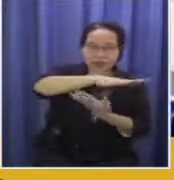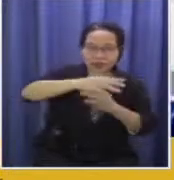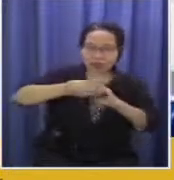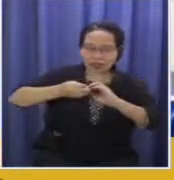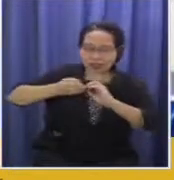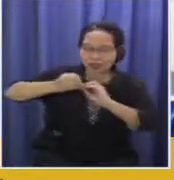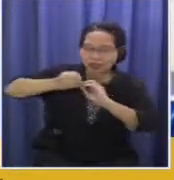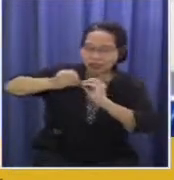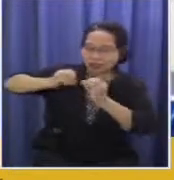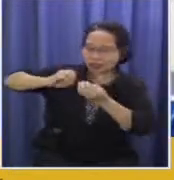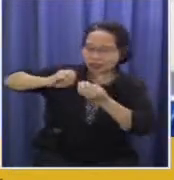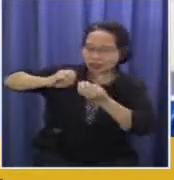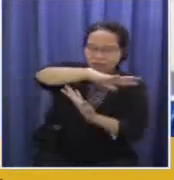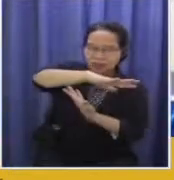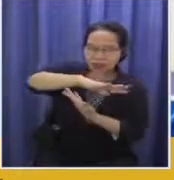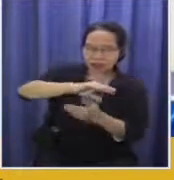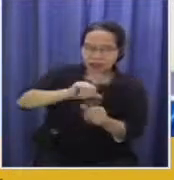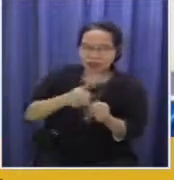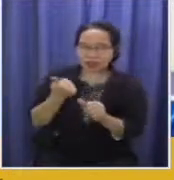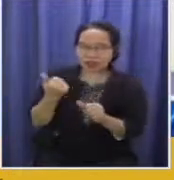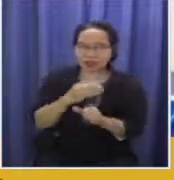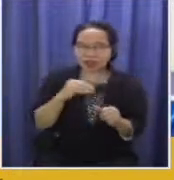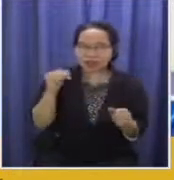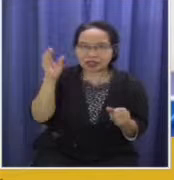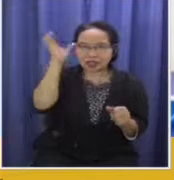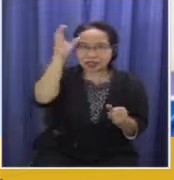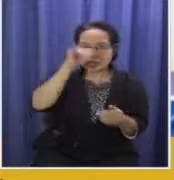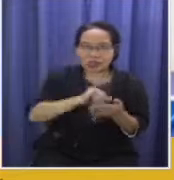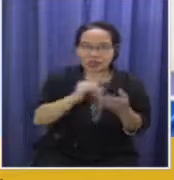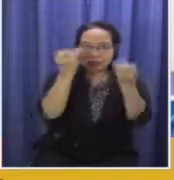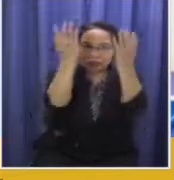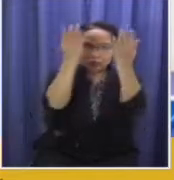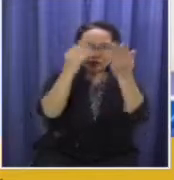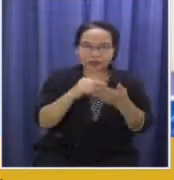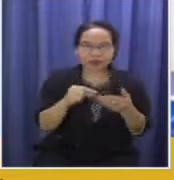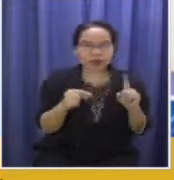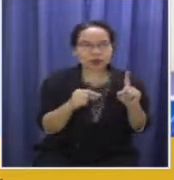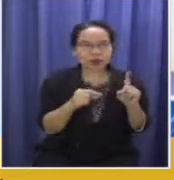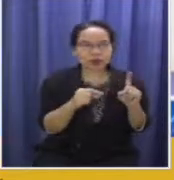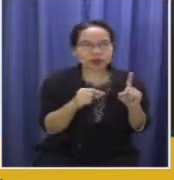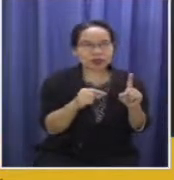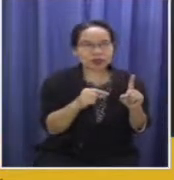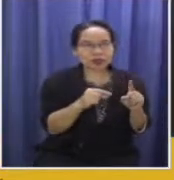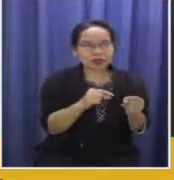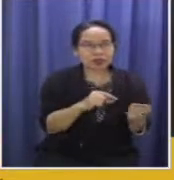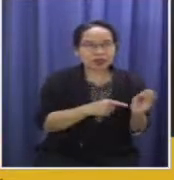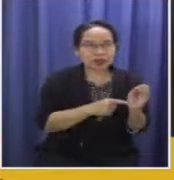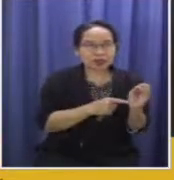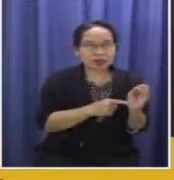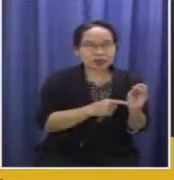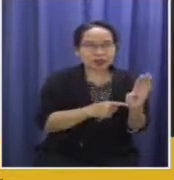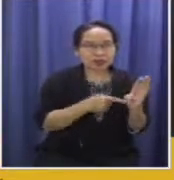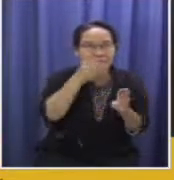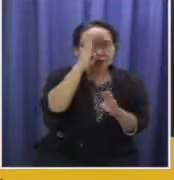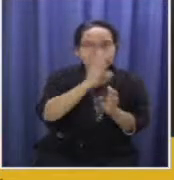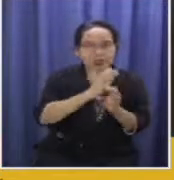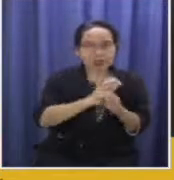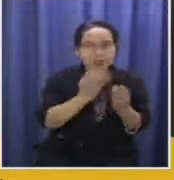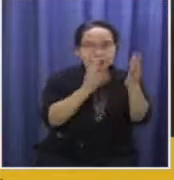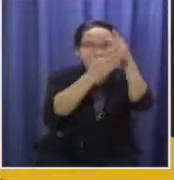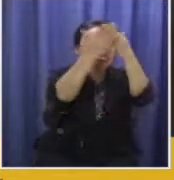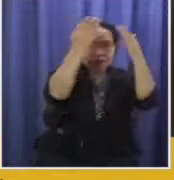etc. Considering that information in verse 1, in the beginning God created